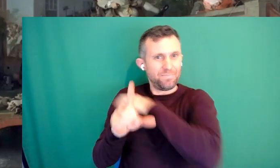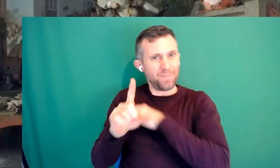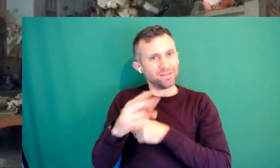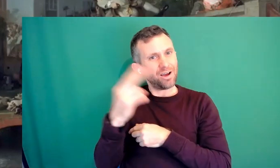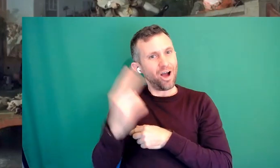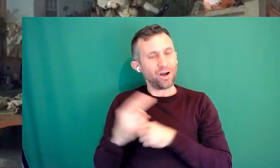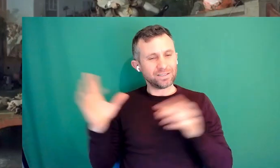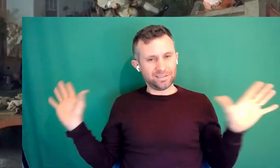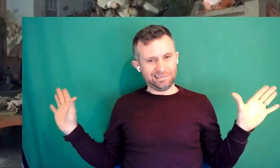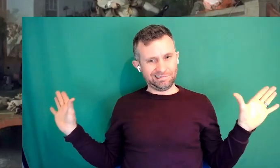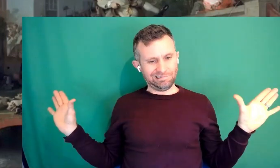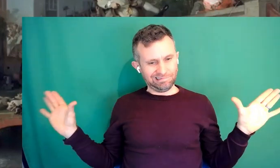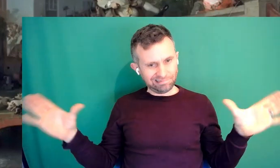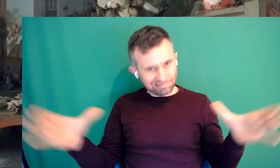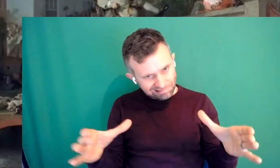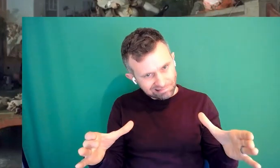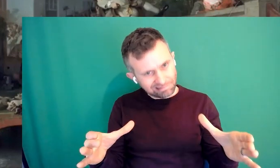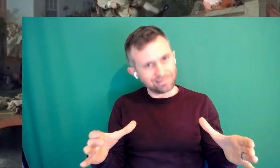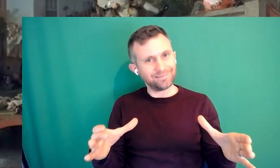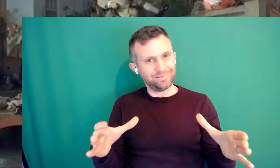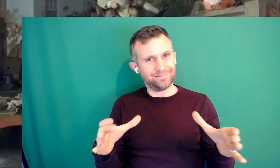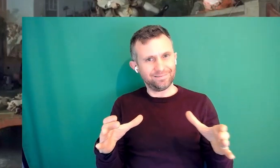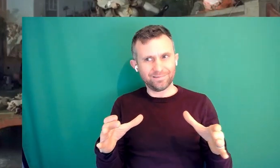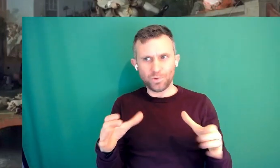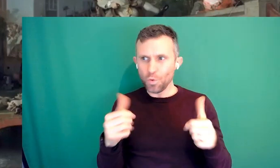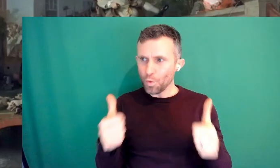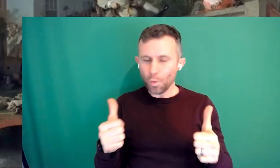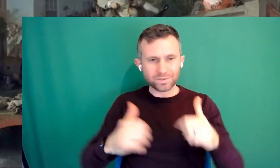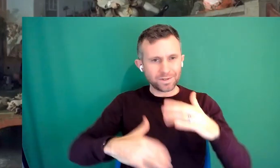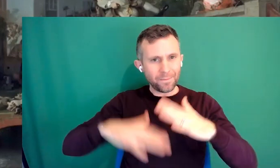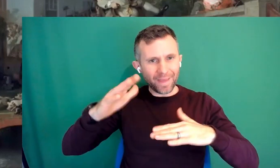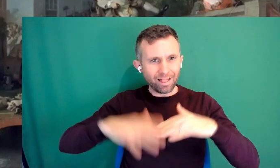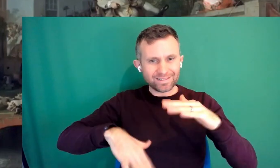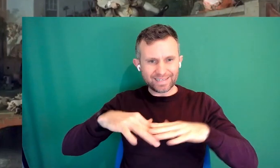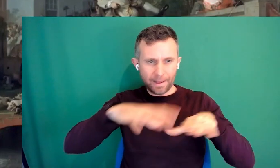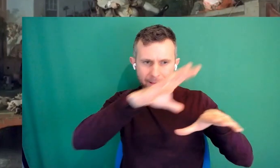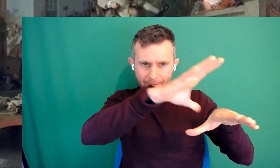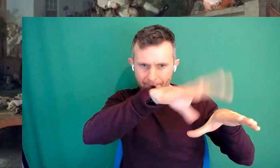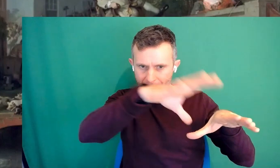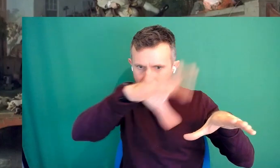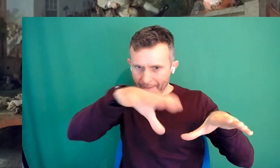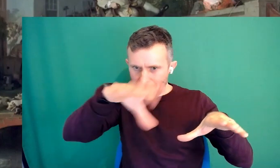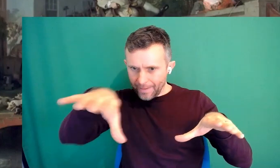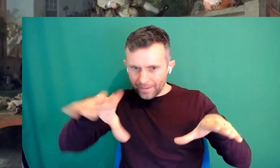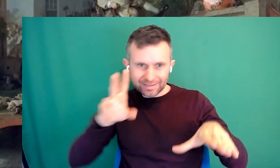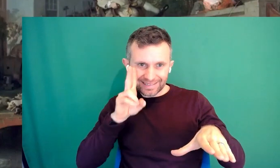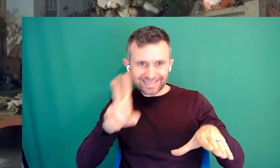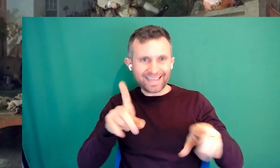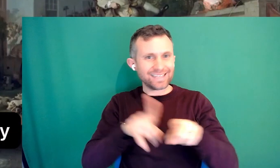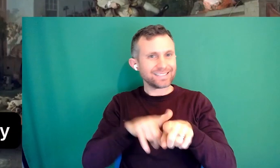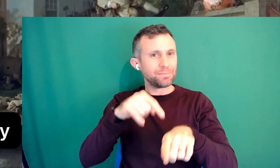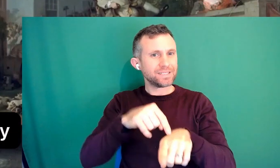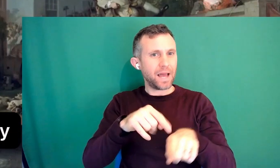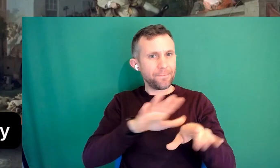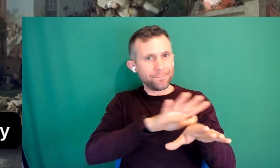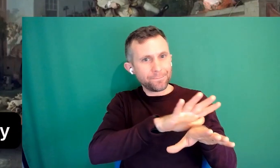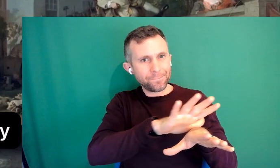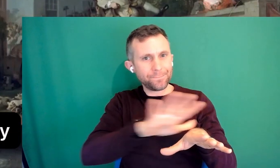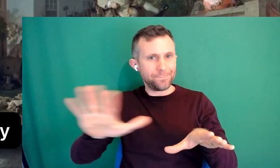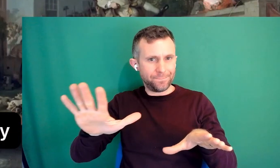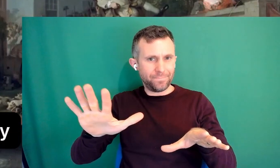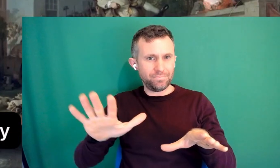William Hogarth was one of Britain's most famous artists, known for his cartoon-like paintings and prints that